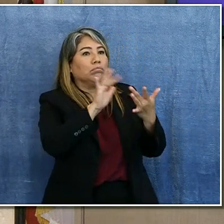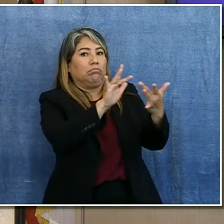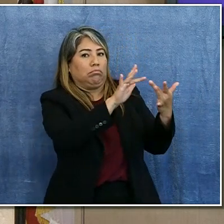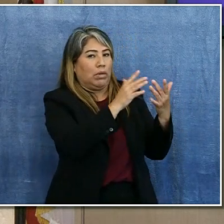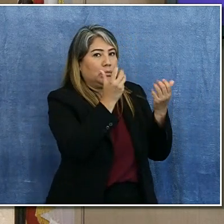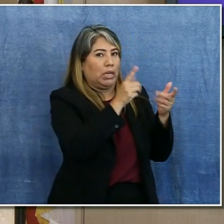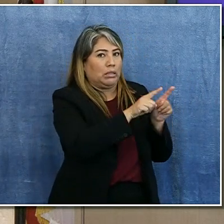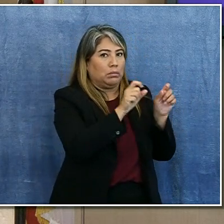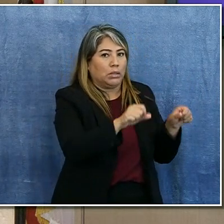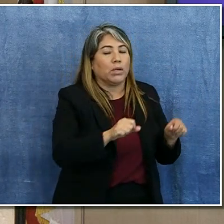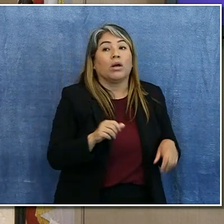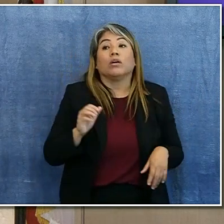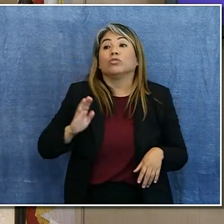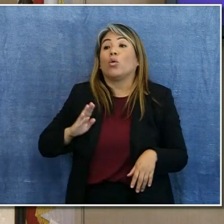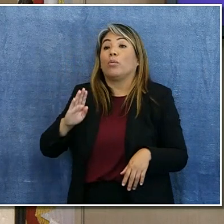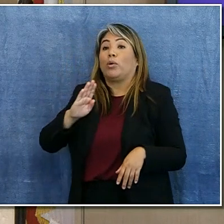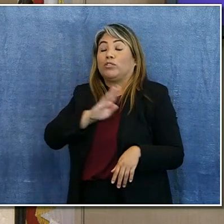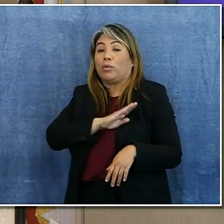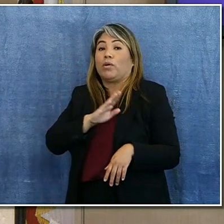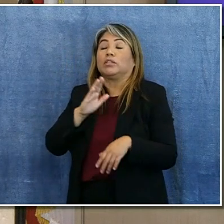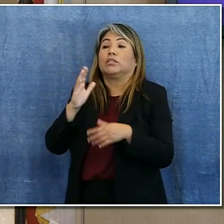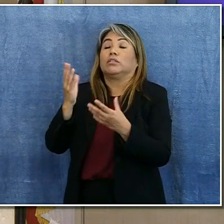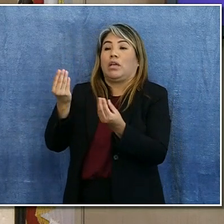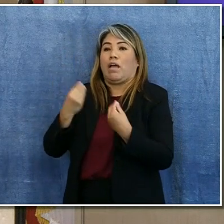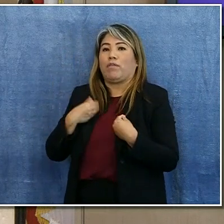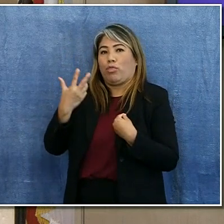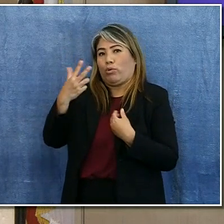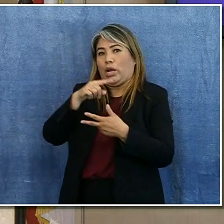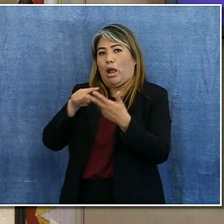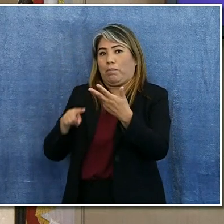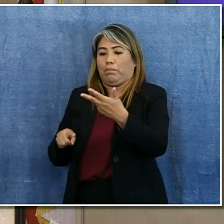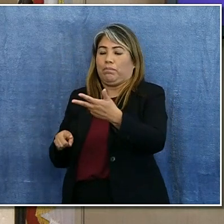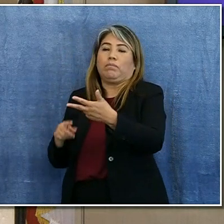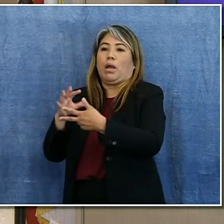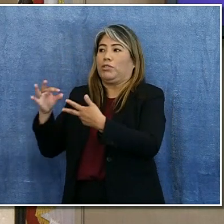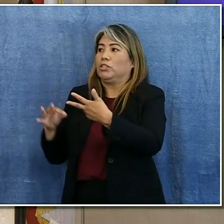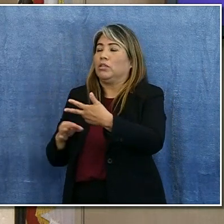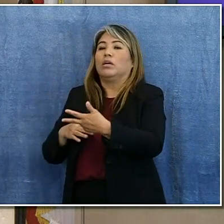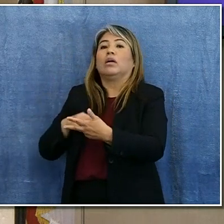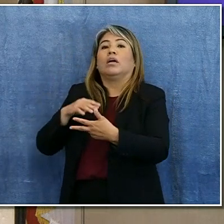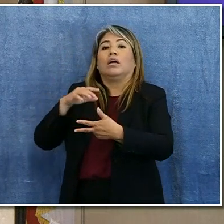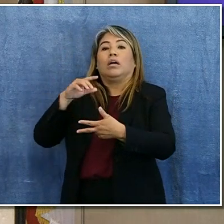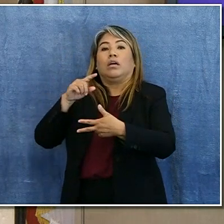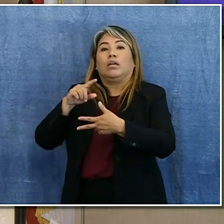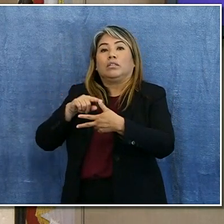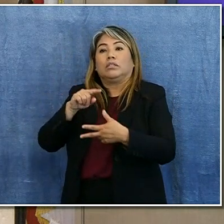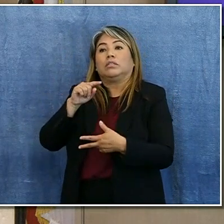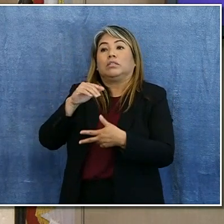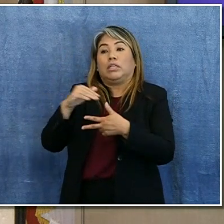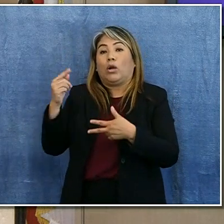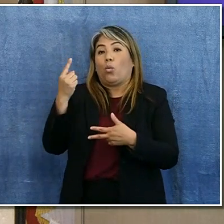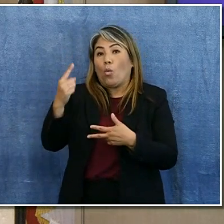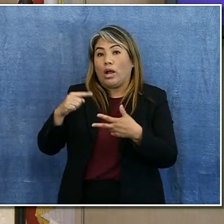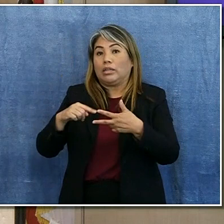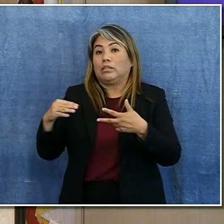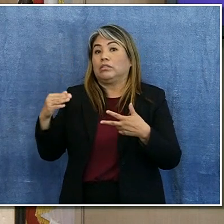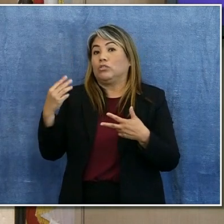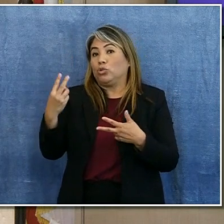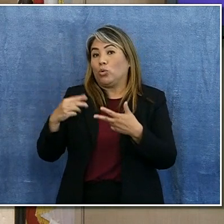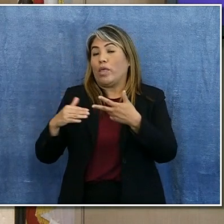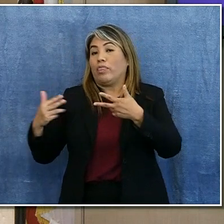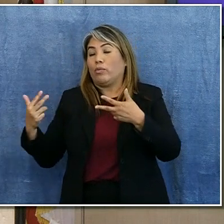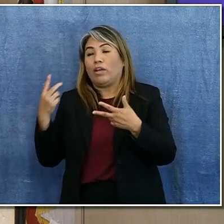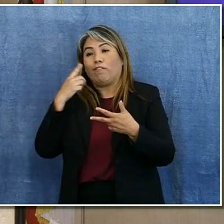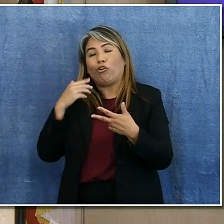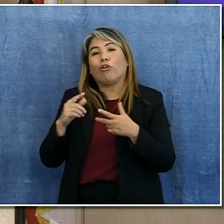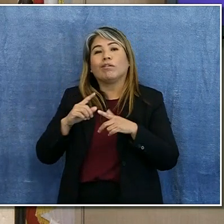board deliberated, the Board of Supervisors were presented with 3 options, a Tier 1, Tier 2, and Tier 3 for additional levels of